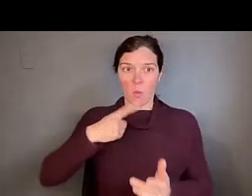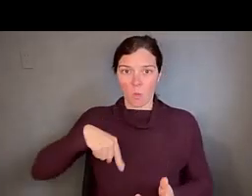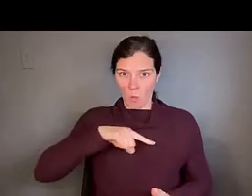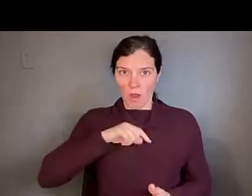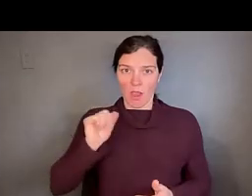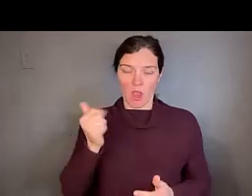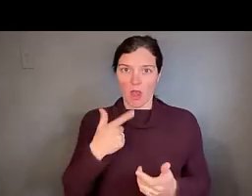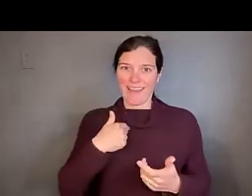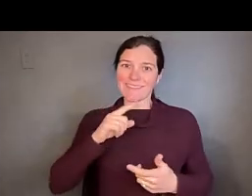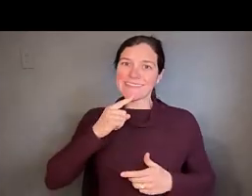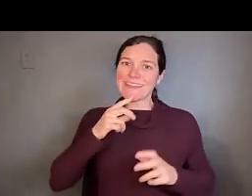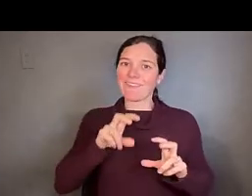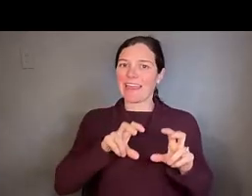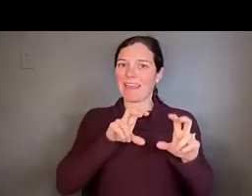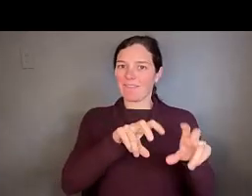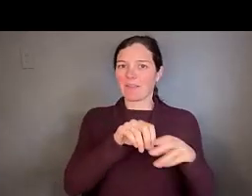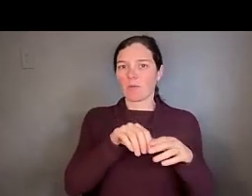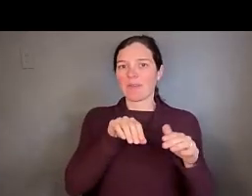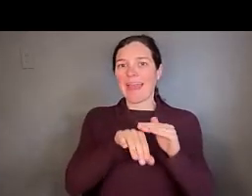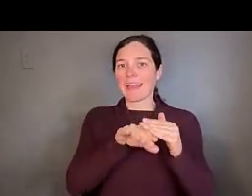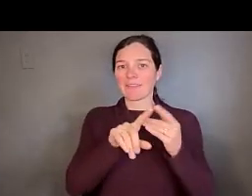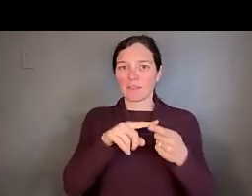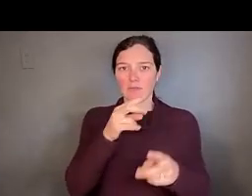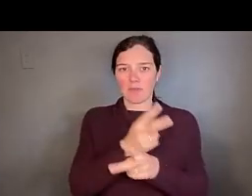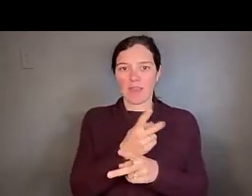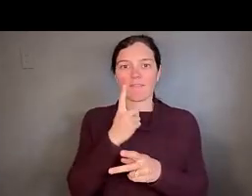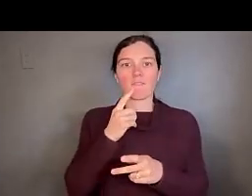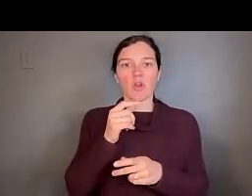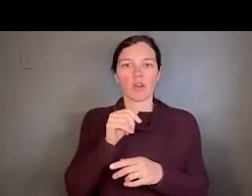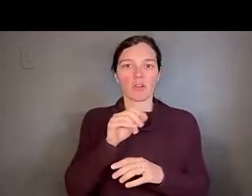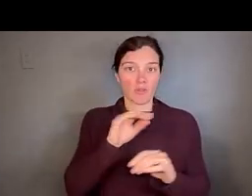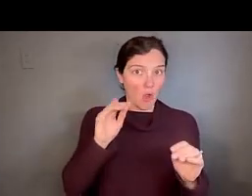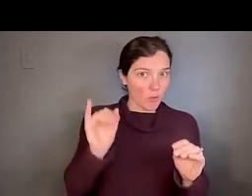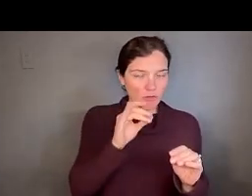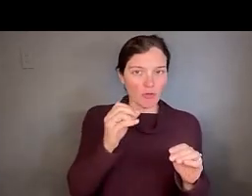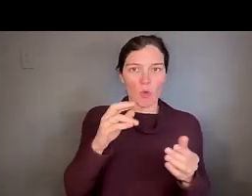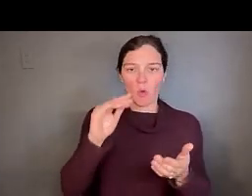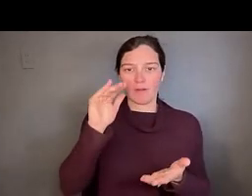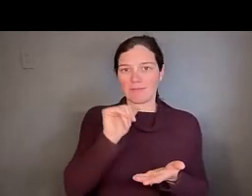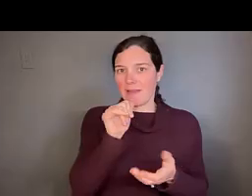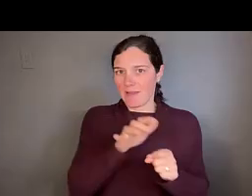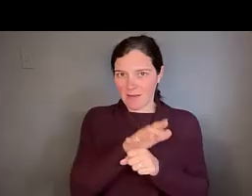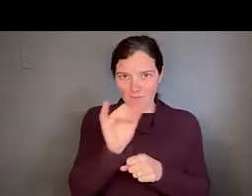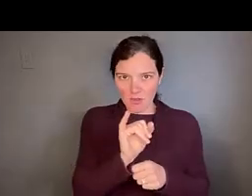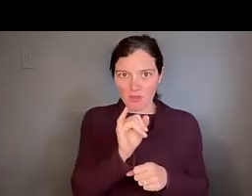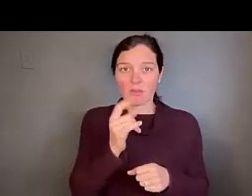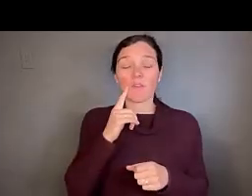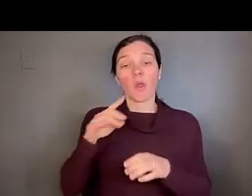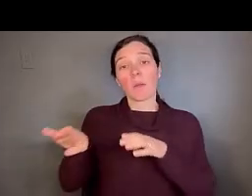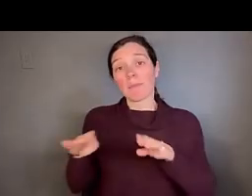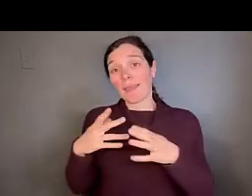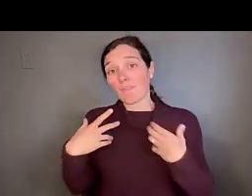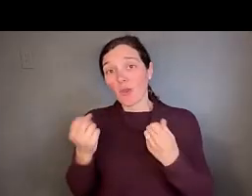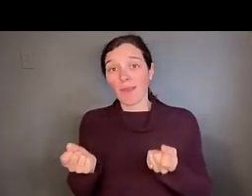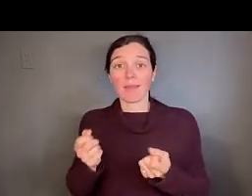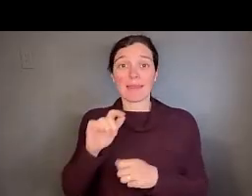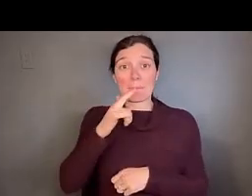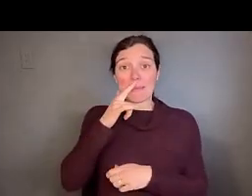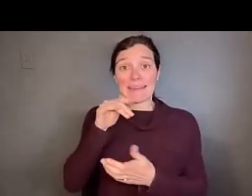significant investments in access to care for un- and underinsured, in behavioral health, in pediatric